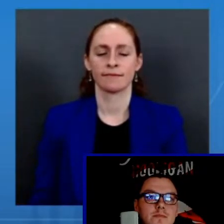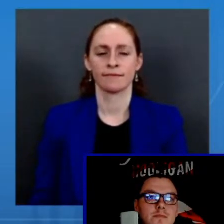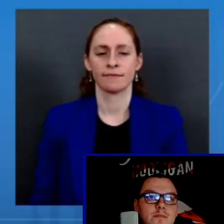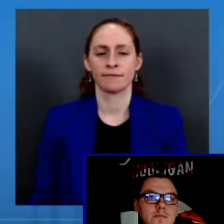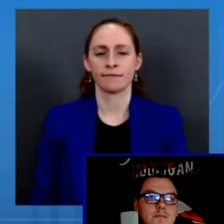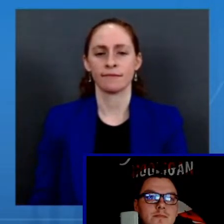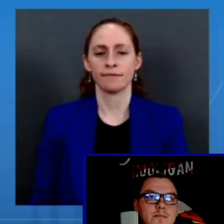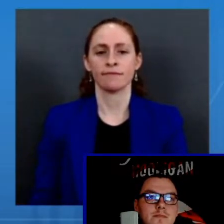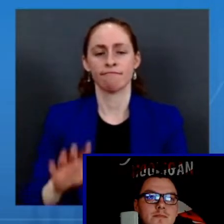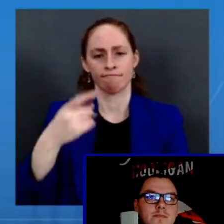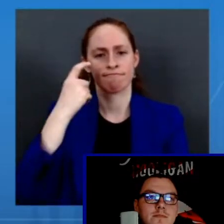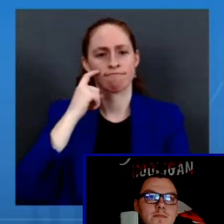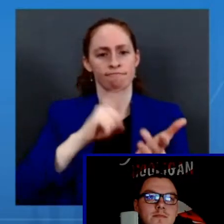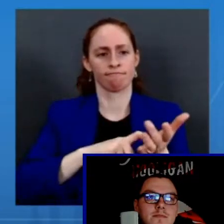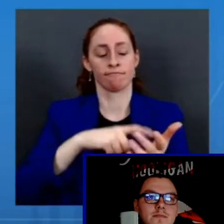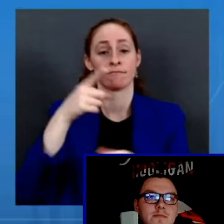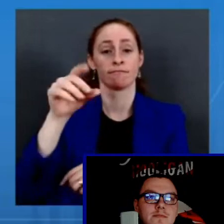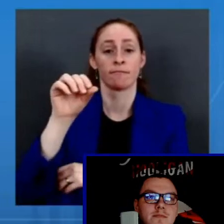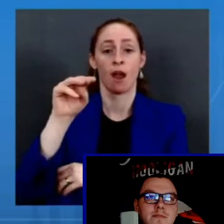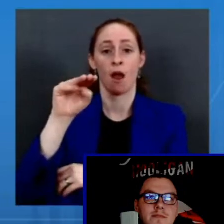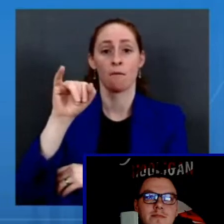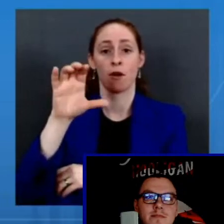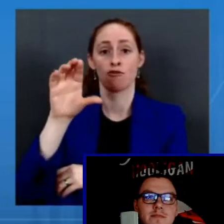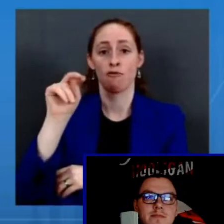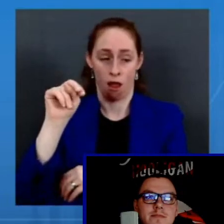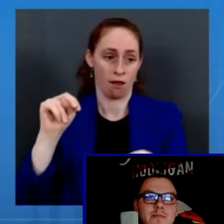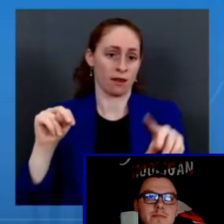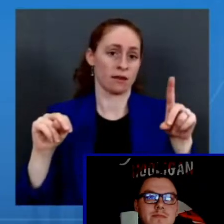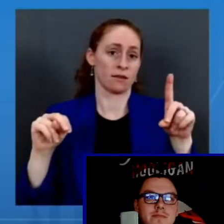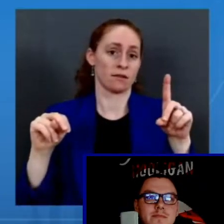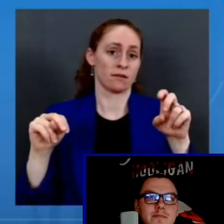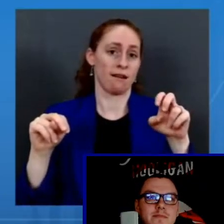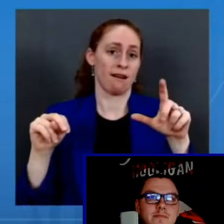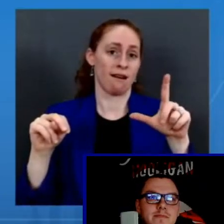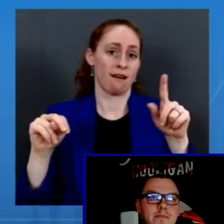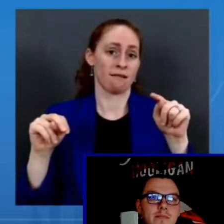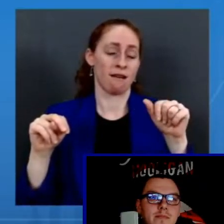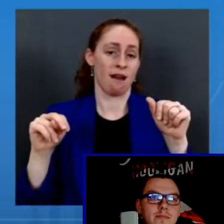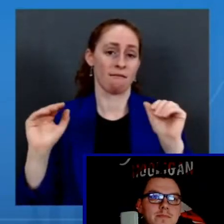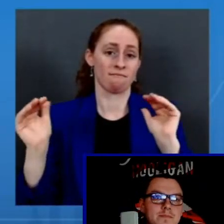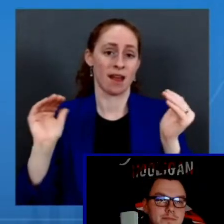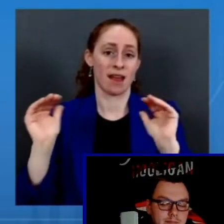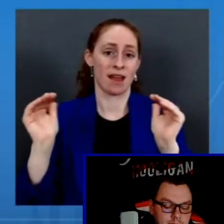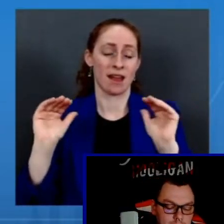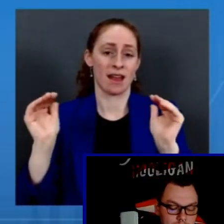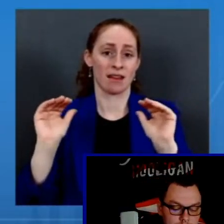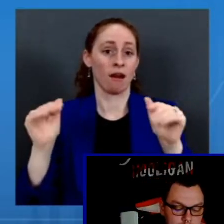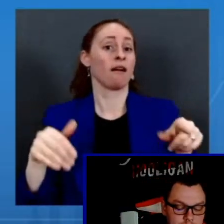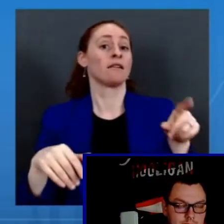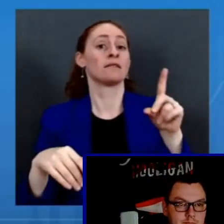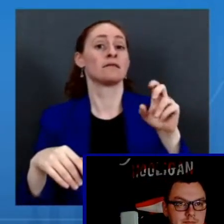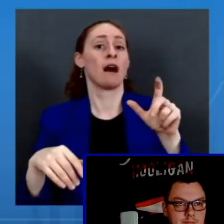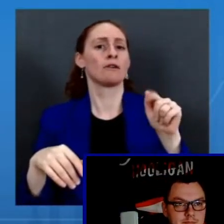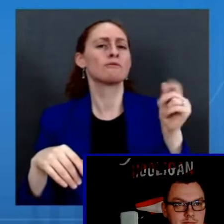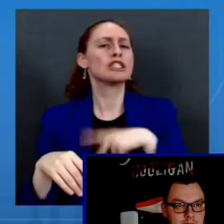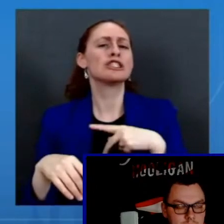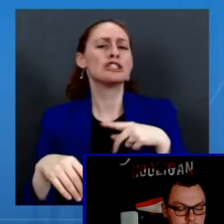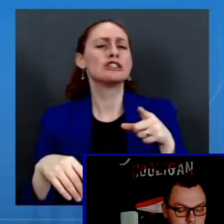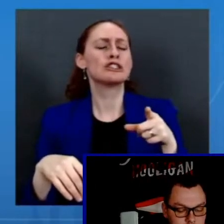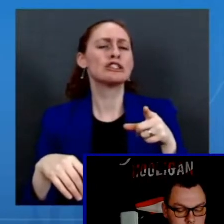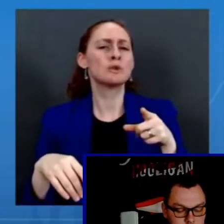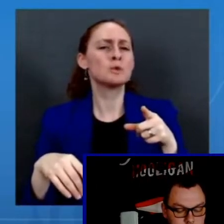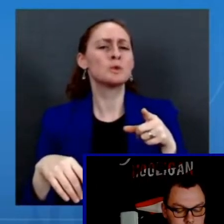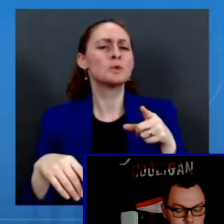and ratio between hospitalizations and the number of infections, the duration of